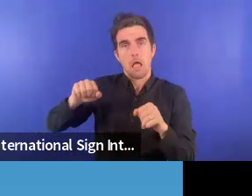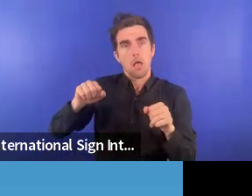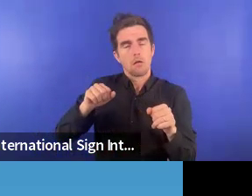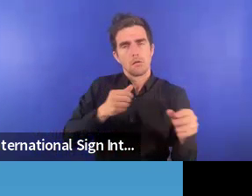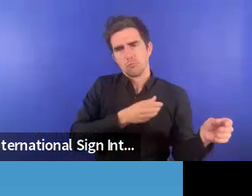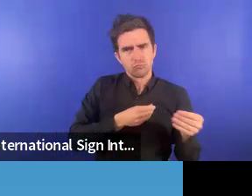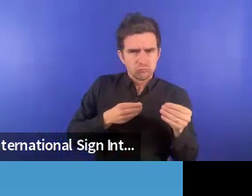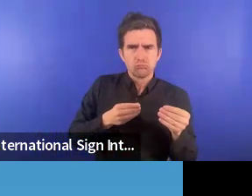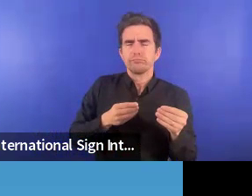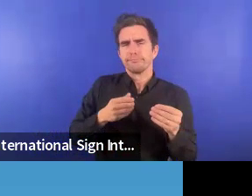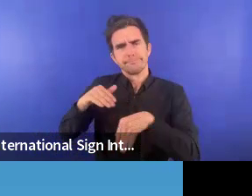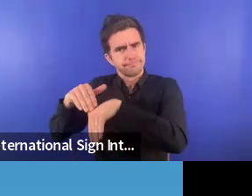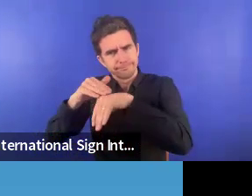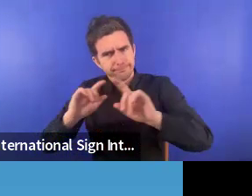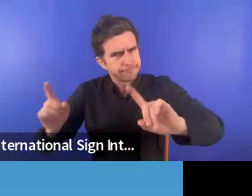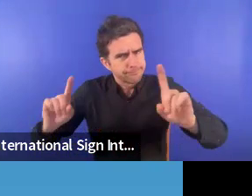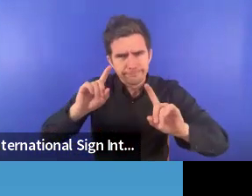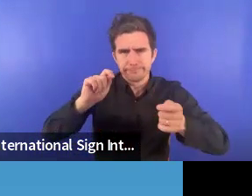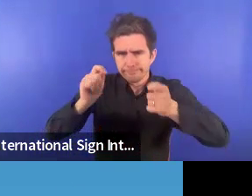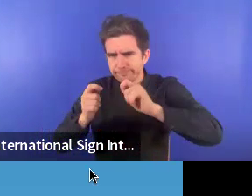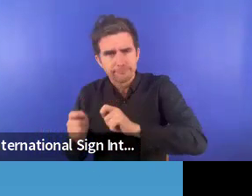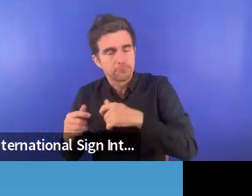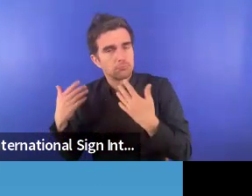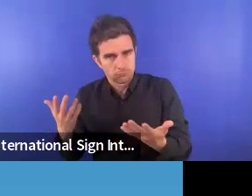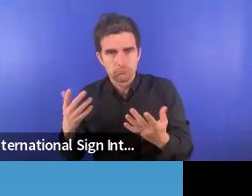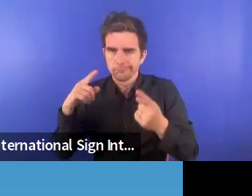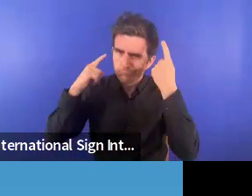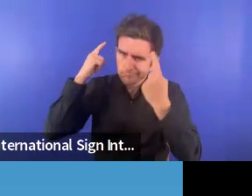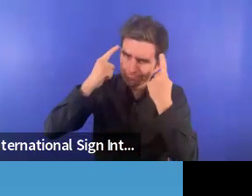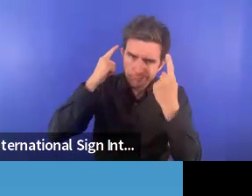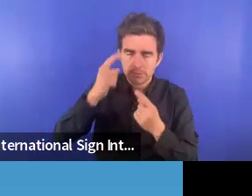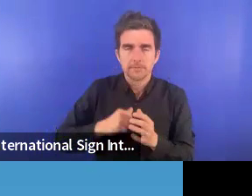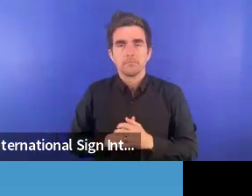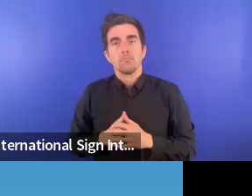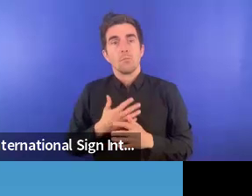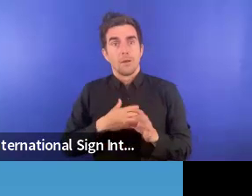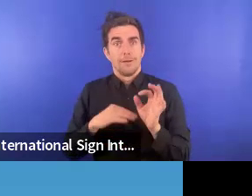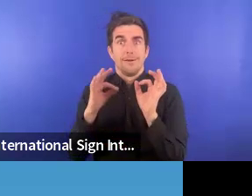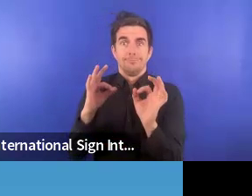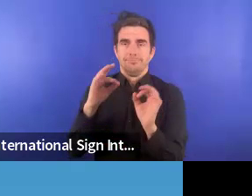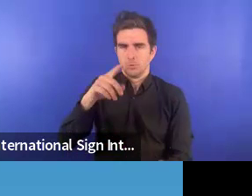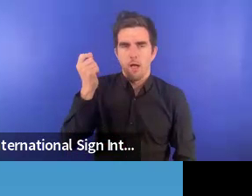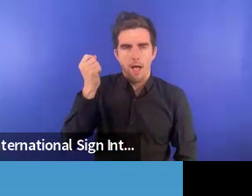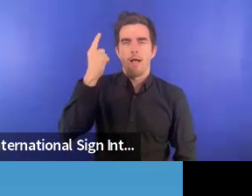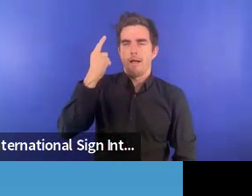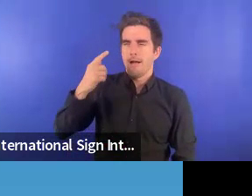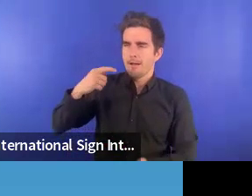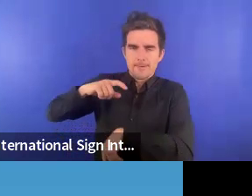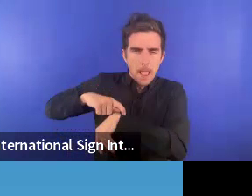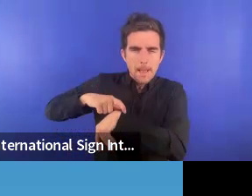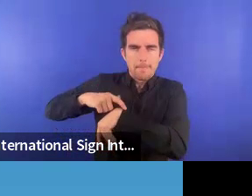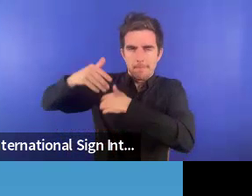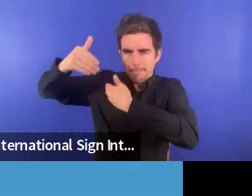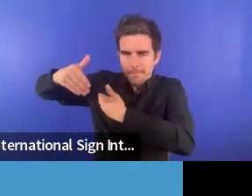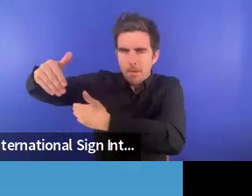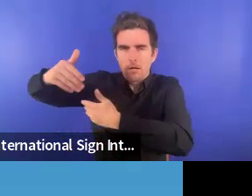make sure that you understand the processes and the timing for that. At Global Health Council, right